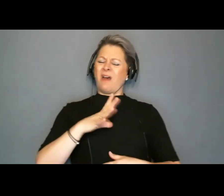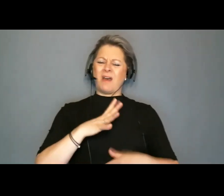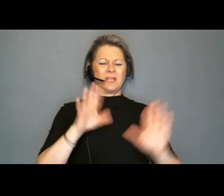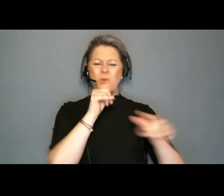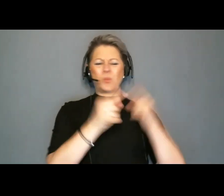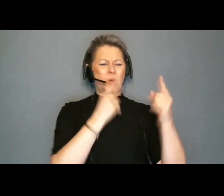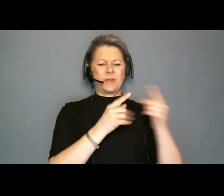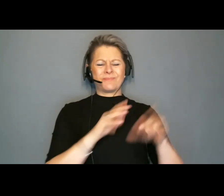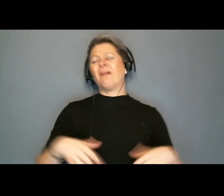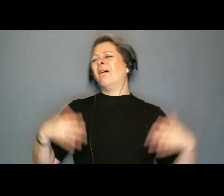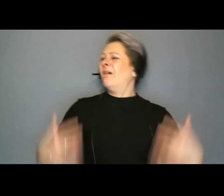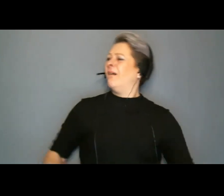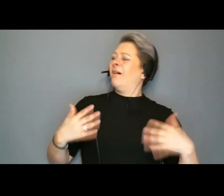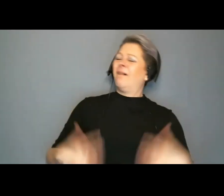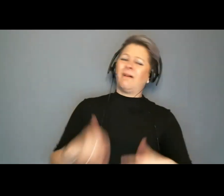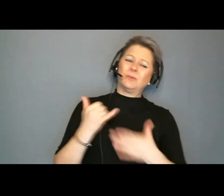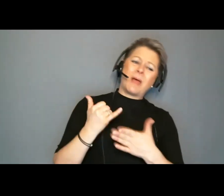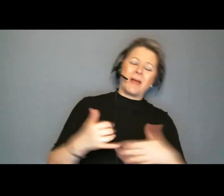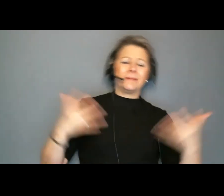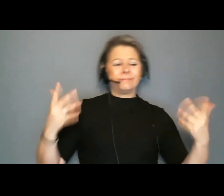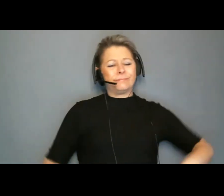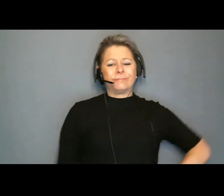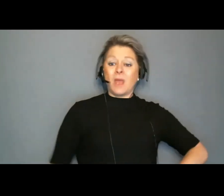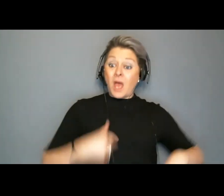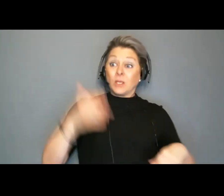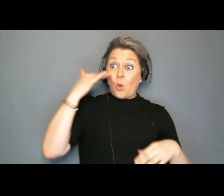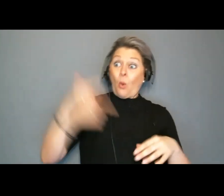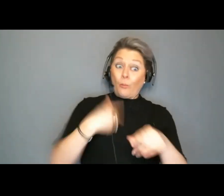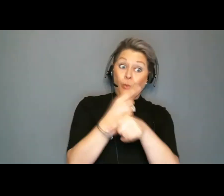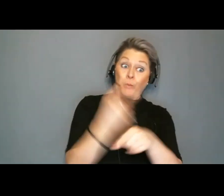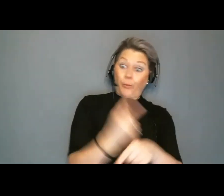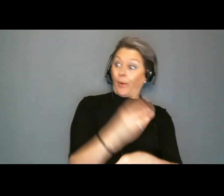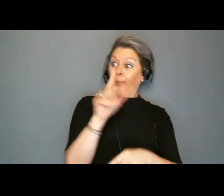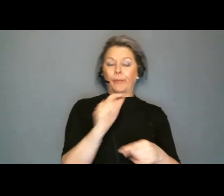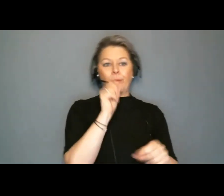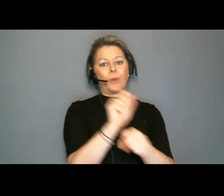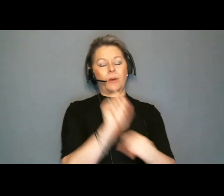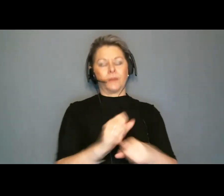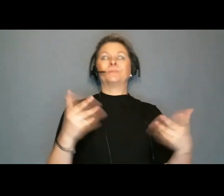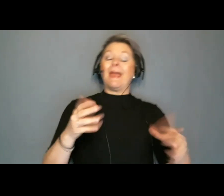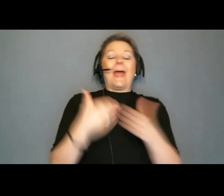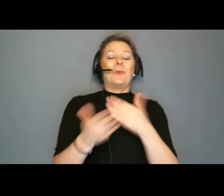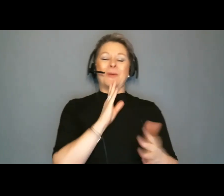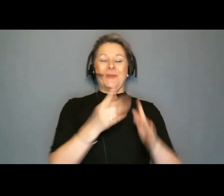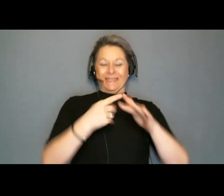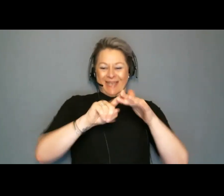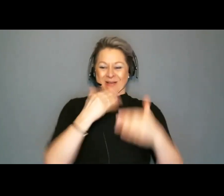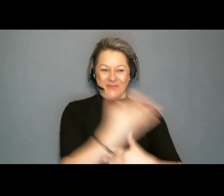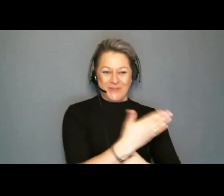bad. I don't know why, because I know I'm doing it right. Anyway, we'll get started. Good morning,